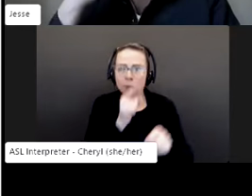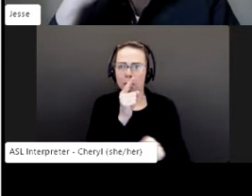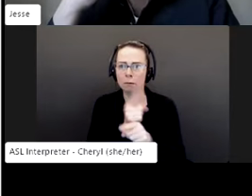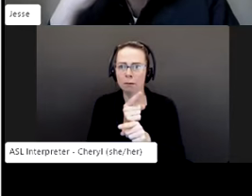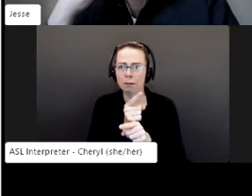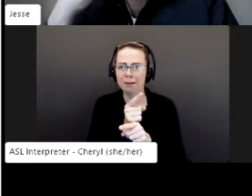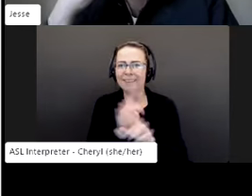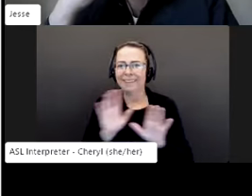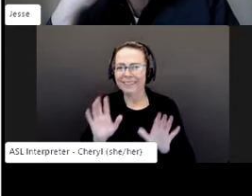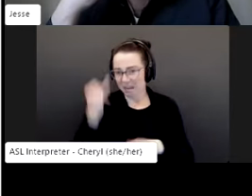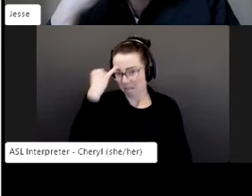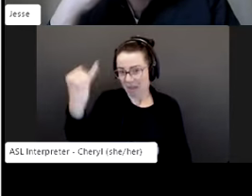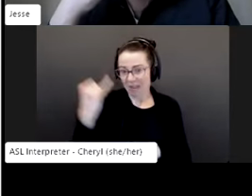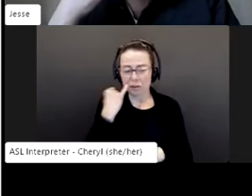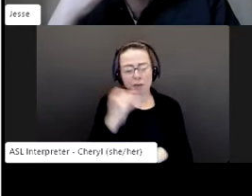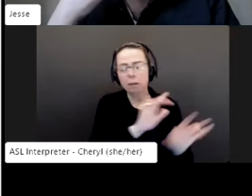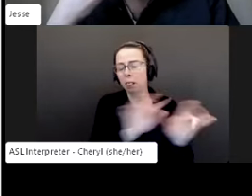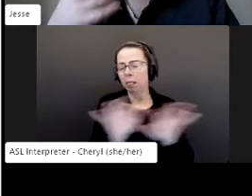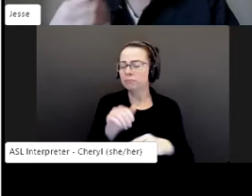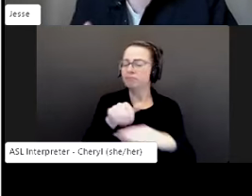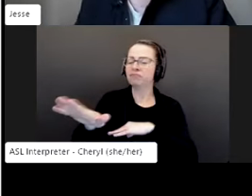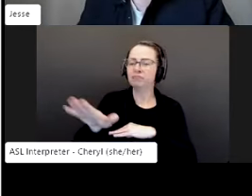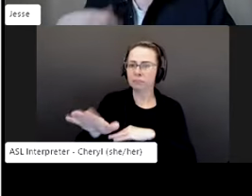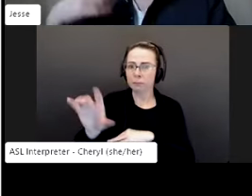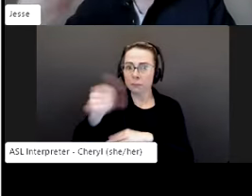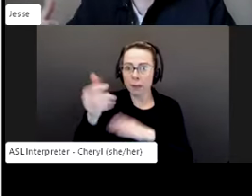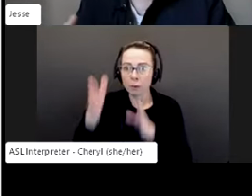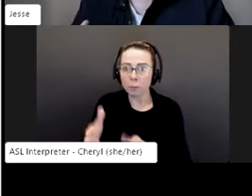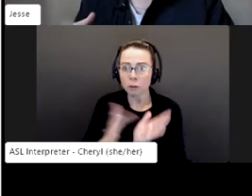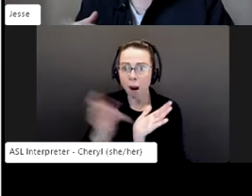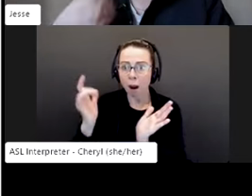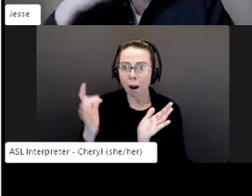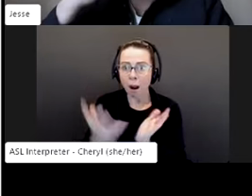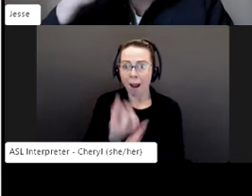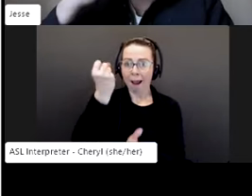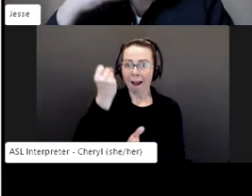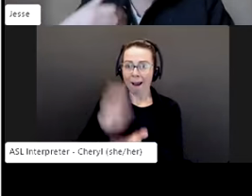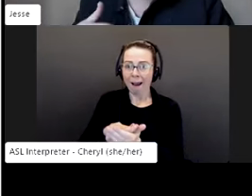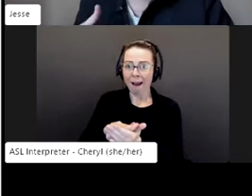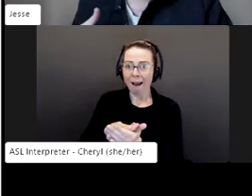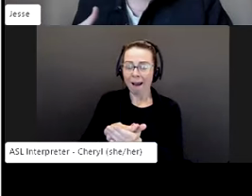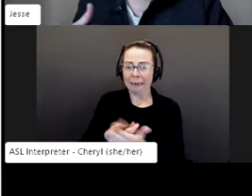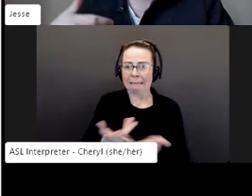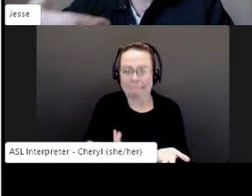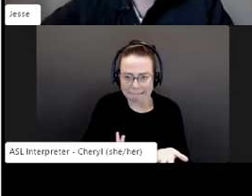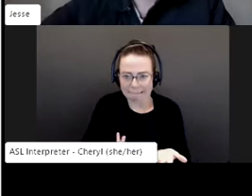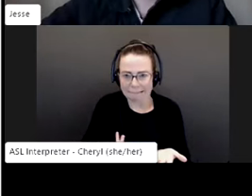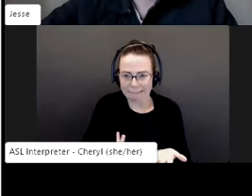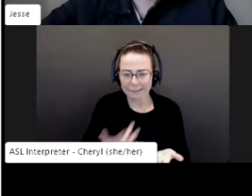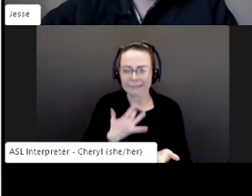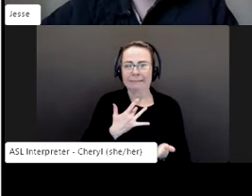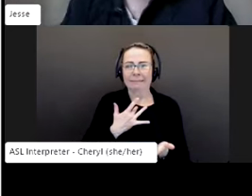"Hi, is this Sue?" "No, I'm sorry, you have the wrong number." It's that, but instead of saying, "Hi, is this Sue?" you're sending